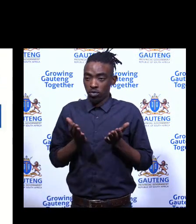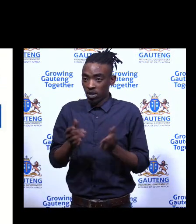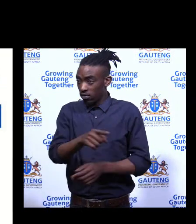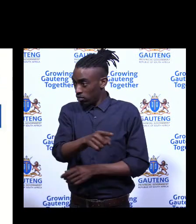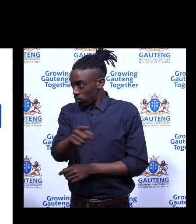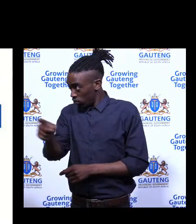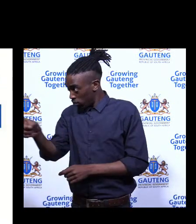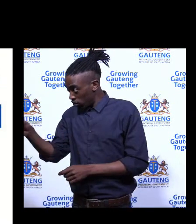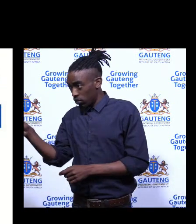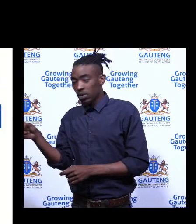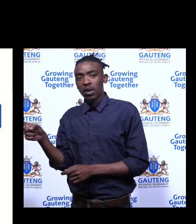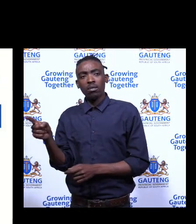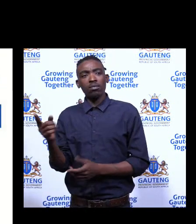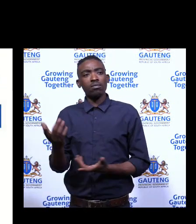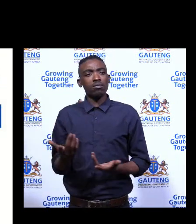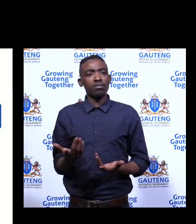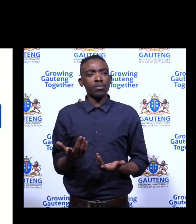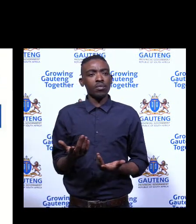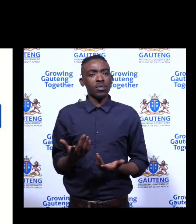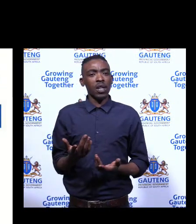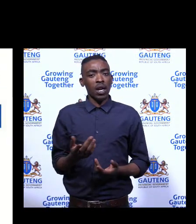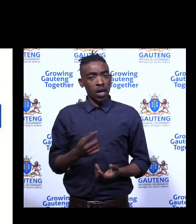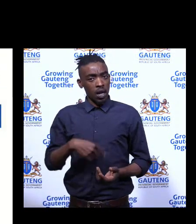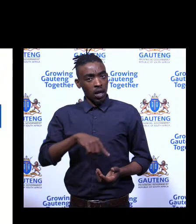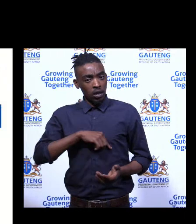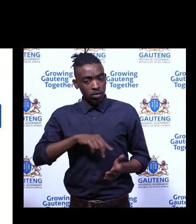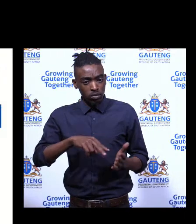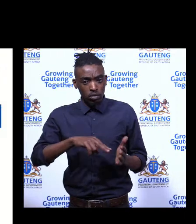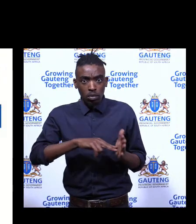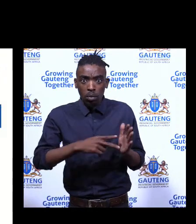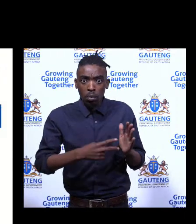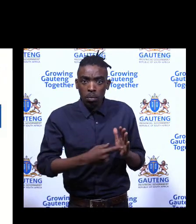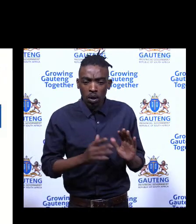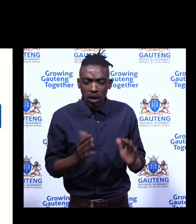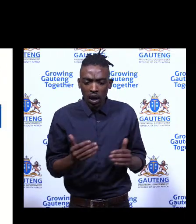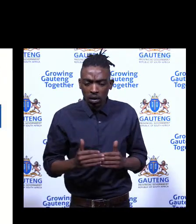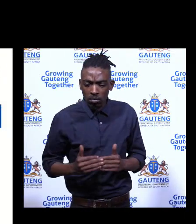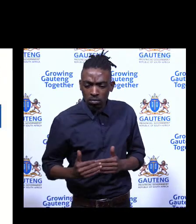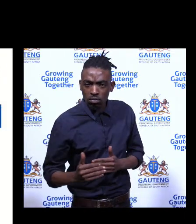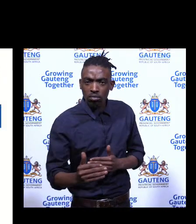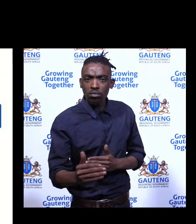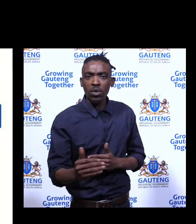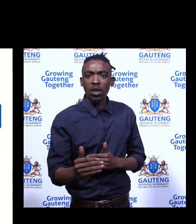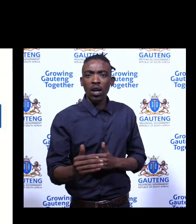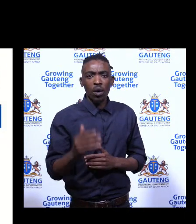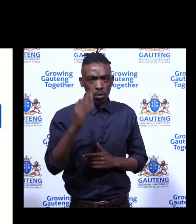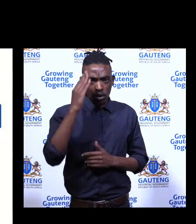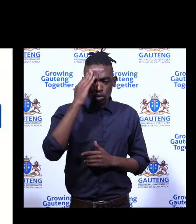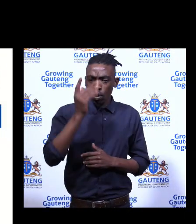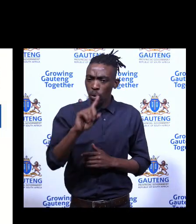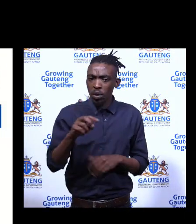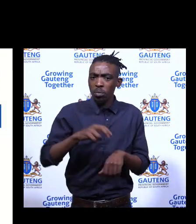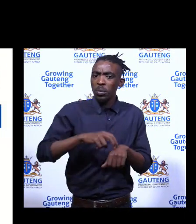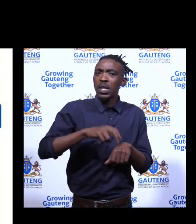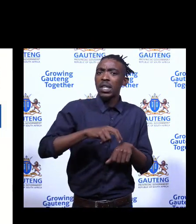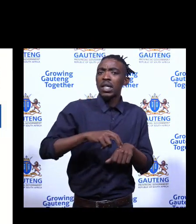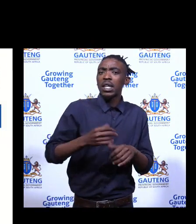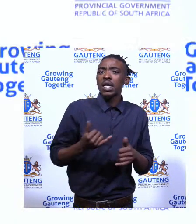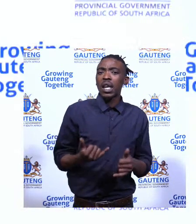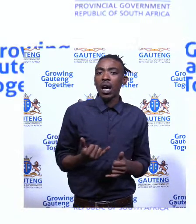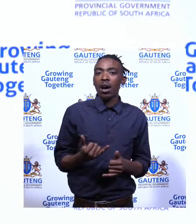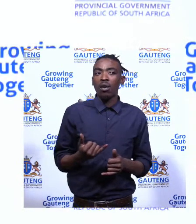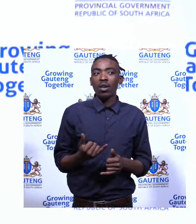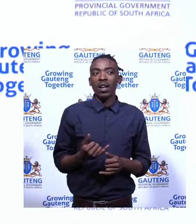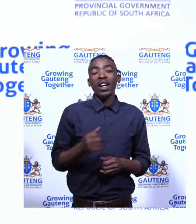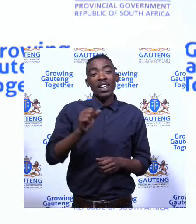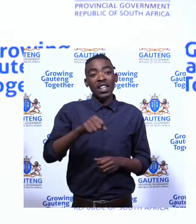to plan, as the modeling tell us that these are the beds that we need. And as the finance people will